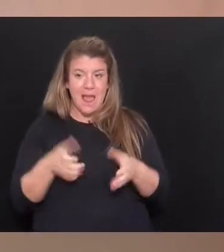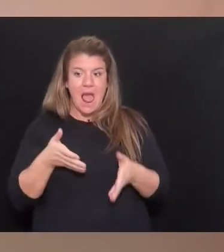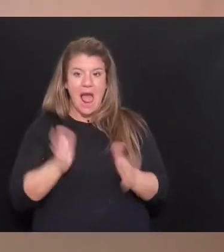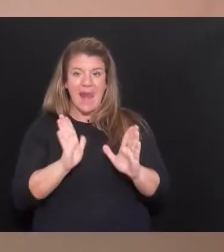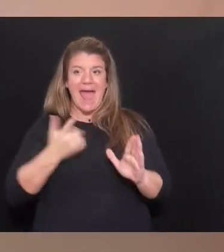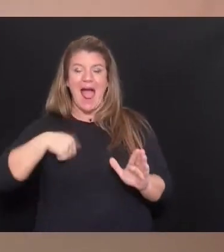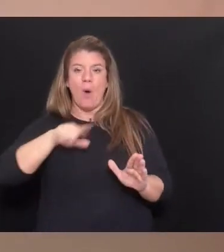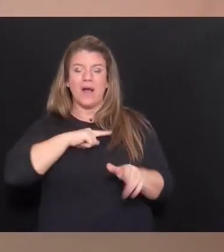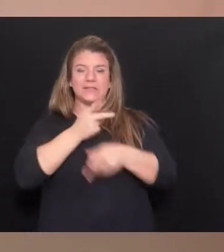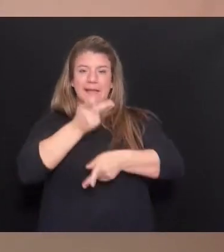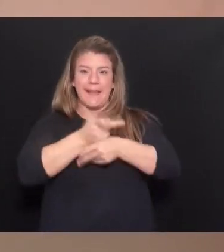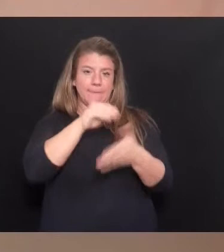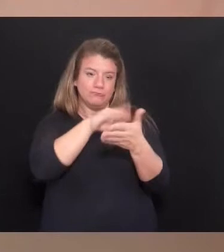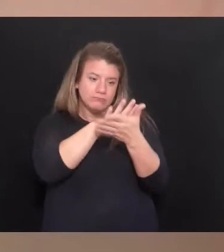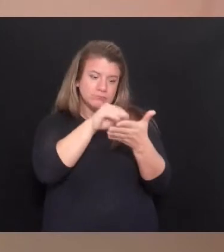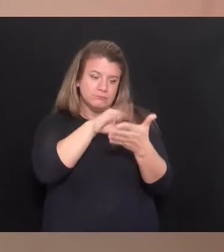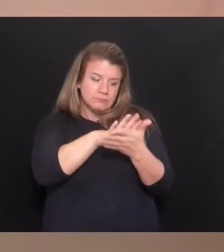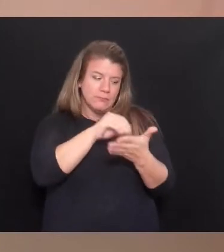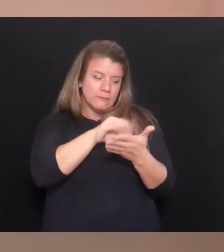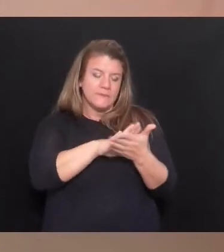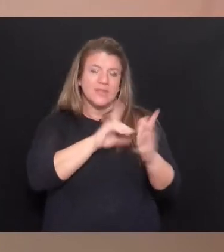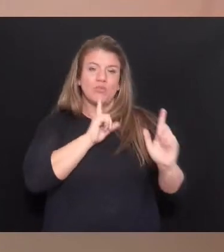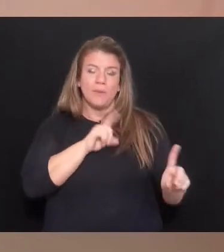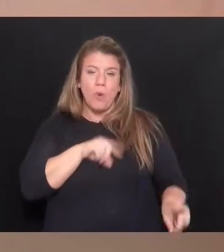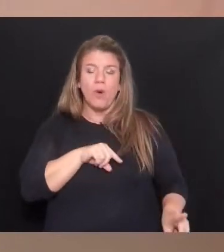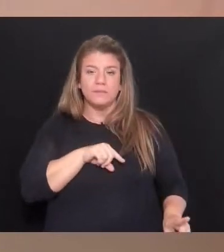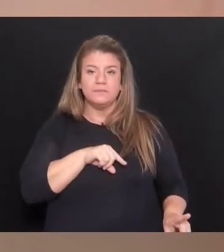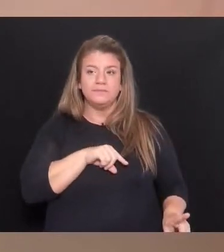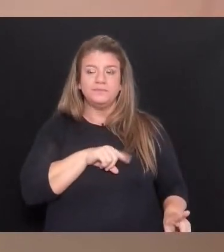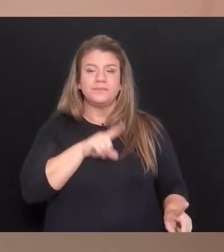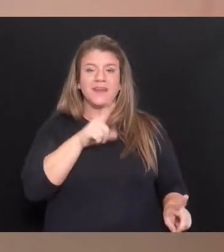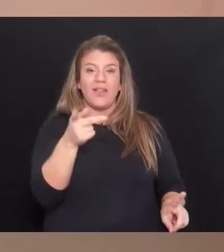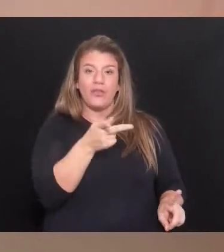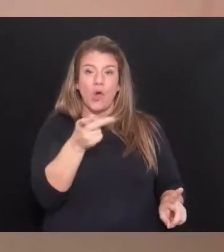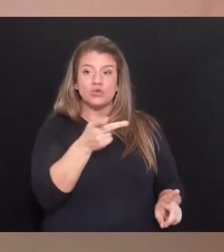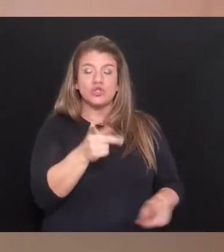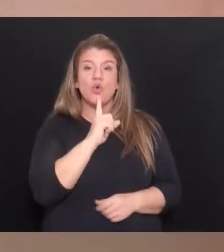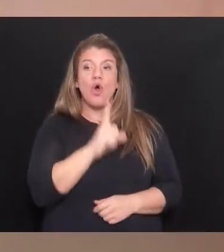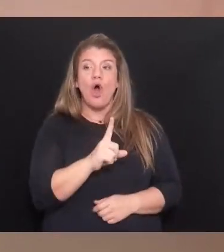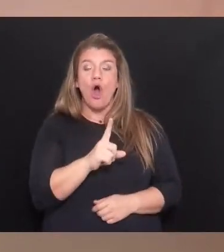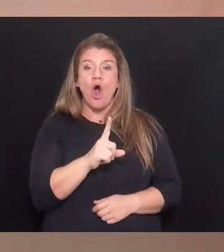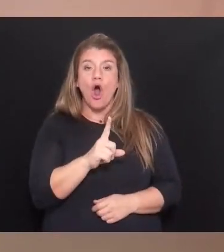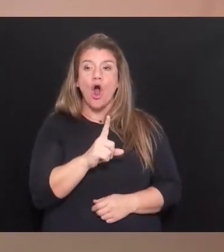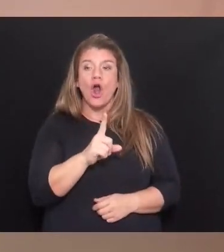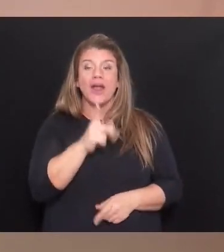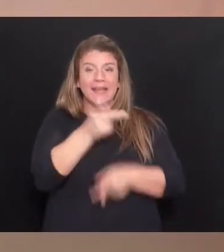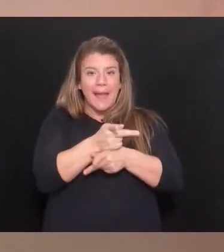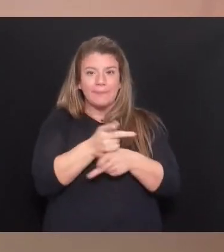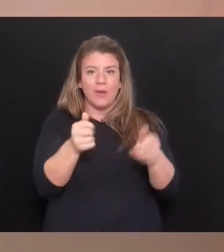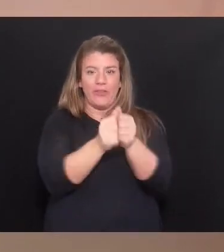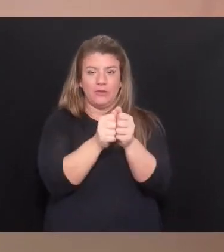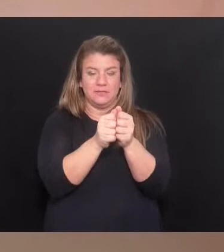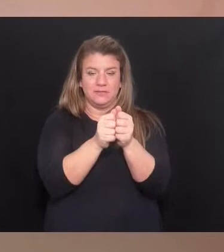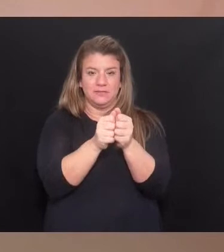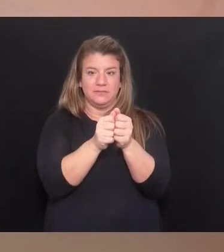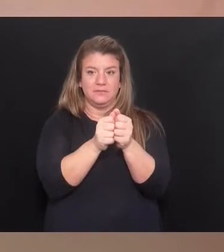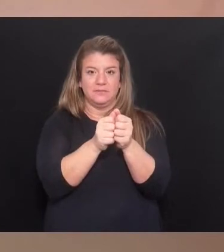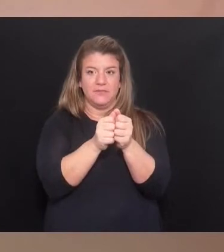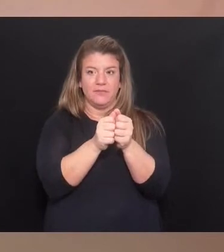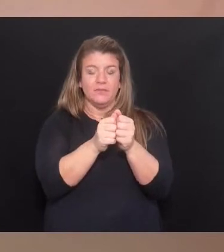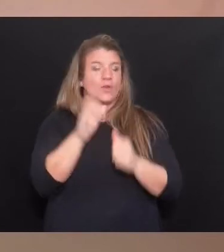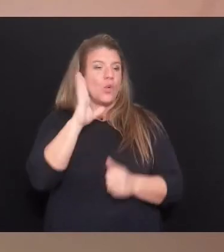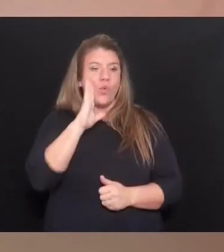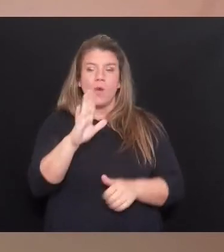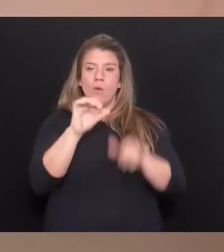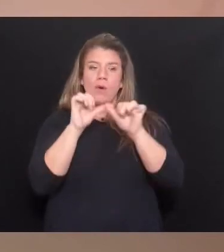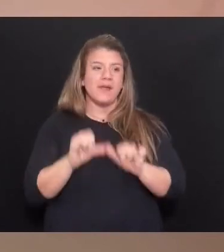us to track and report, and those two are tracked together. We'll